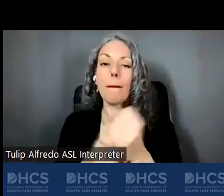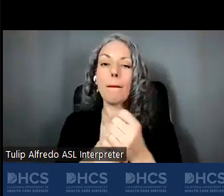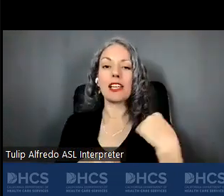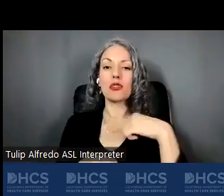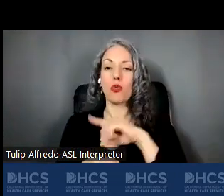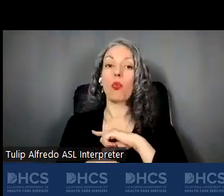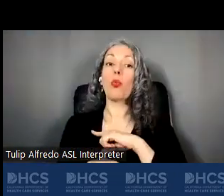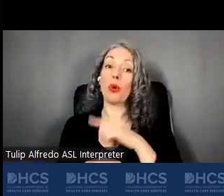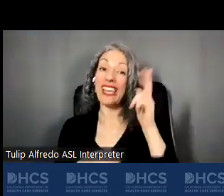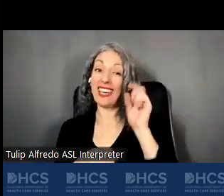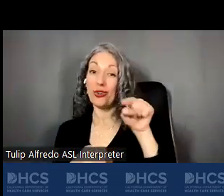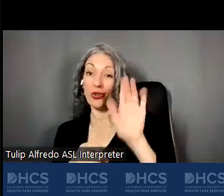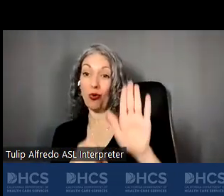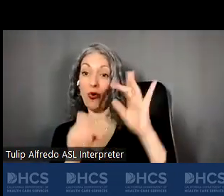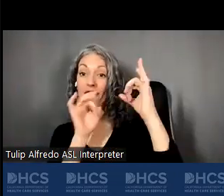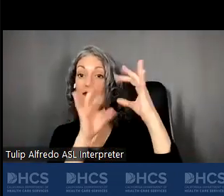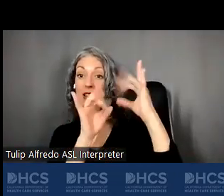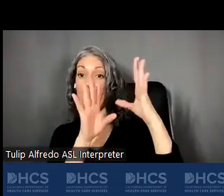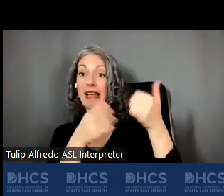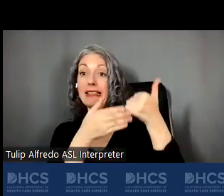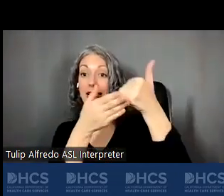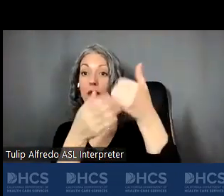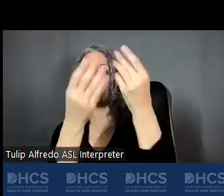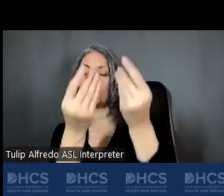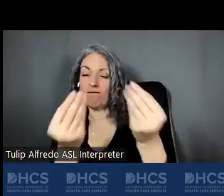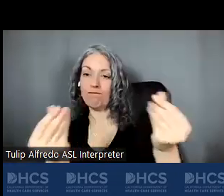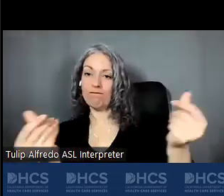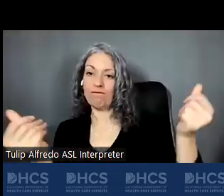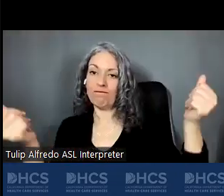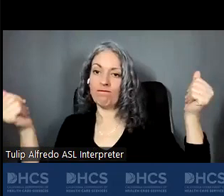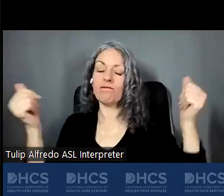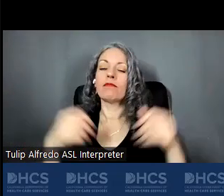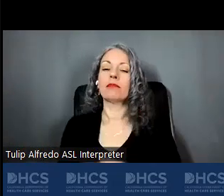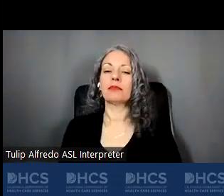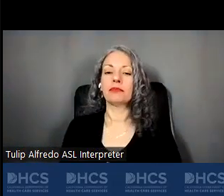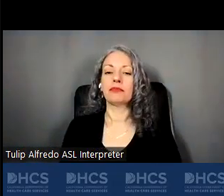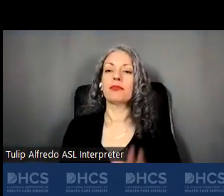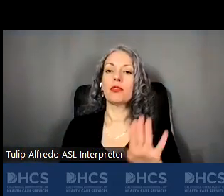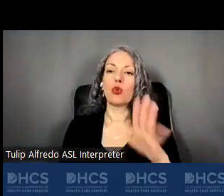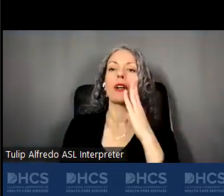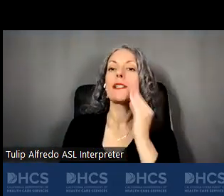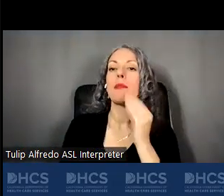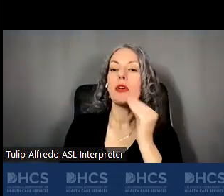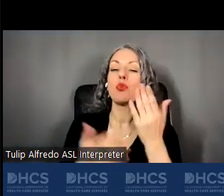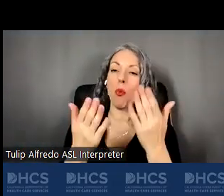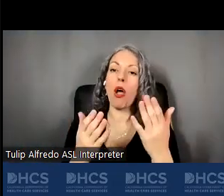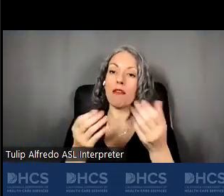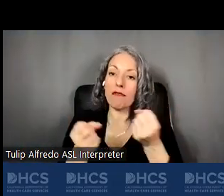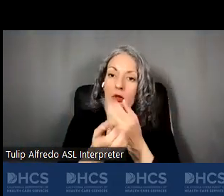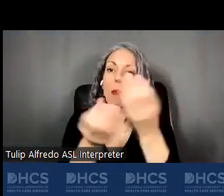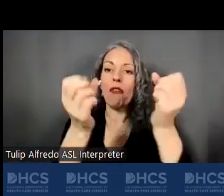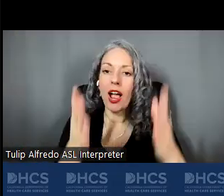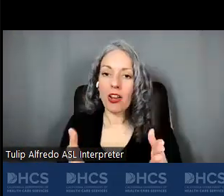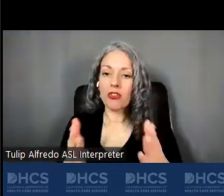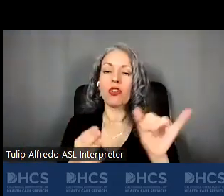that feedback to help to smooth out implementation experience for our providers, our managed care